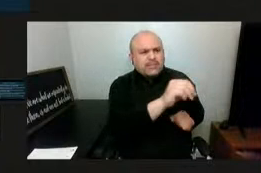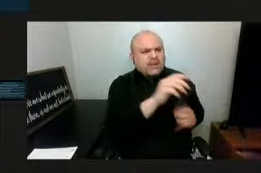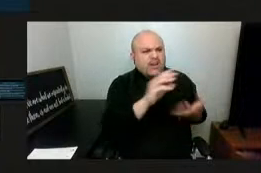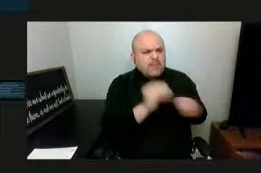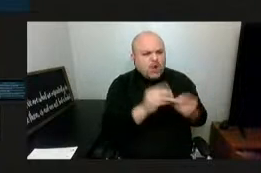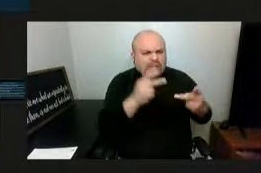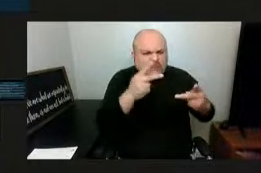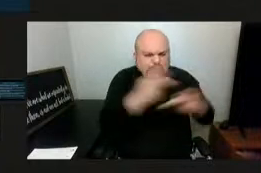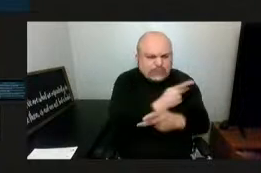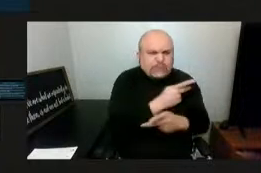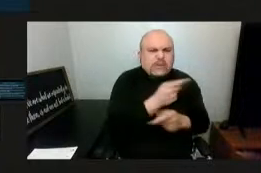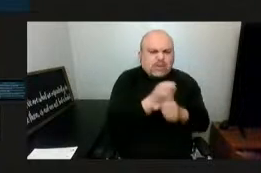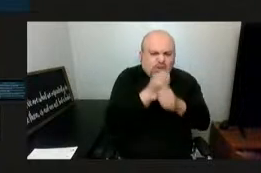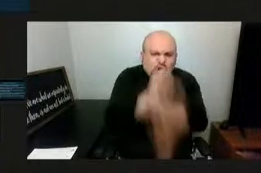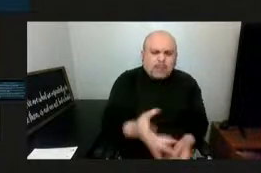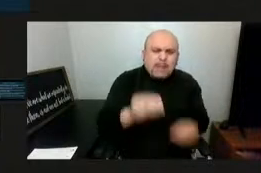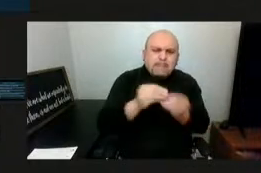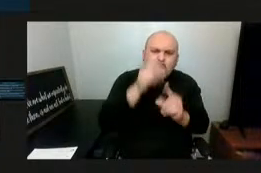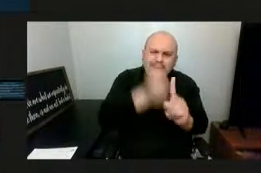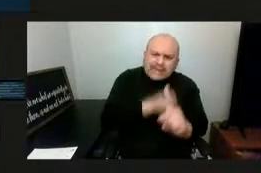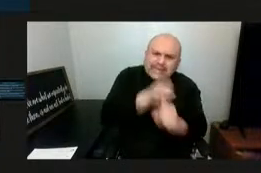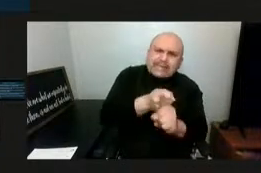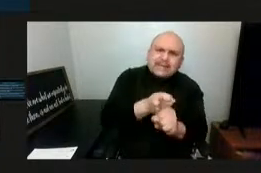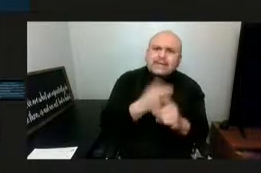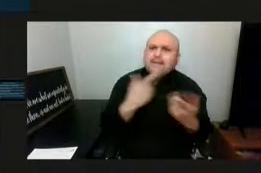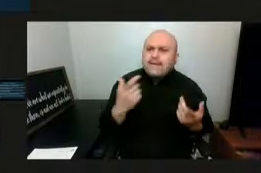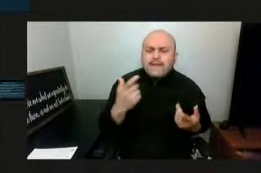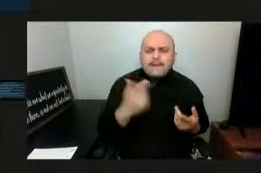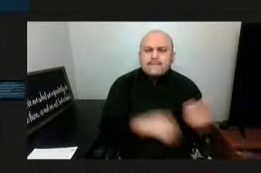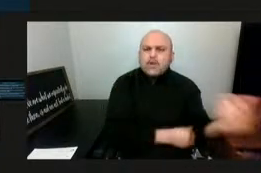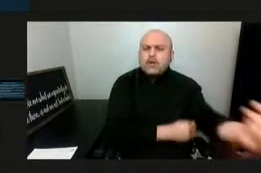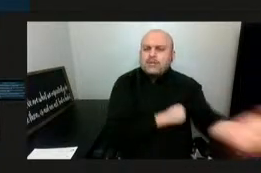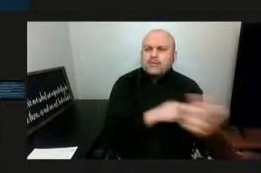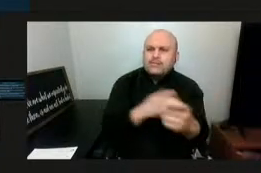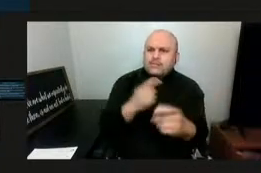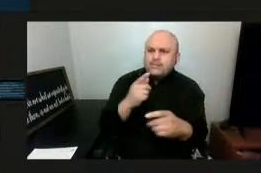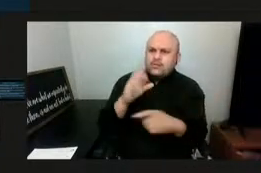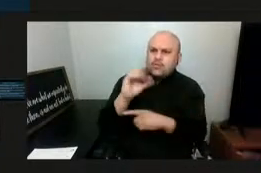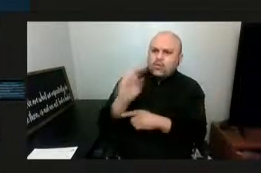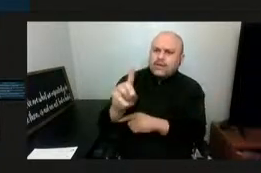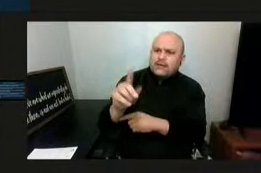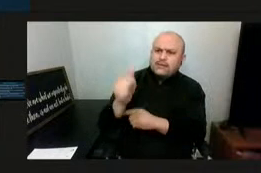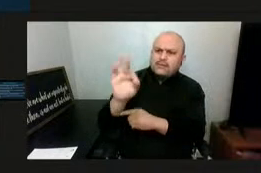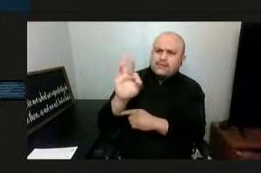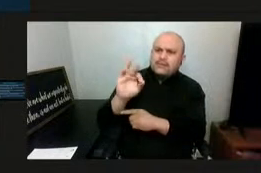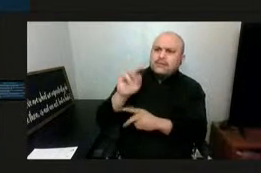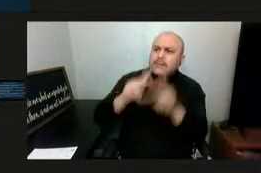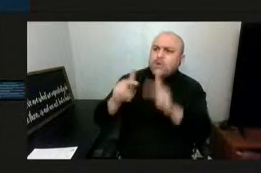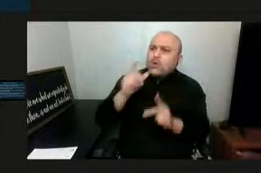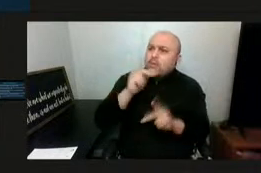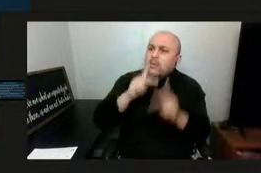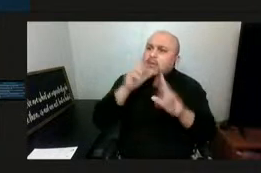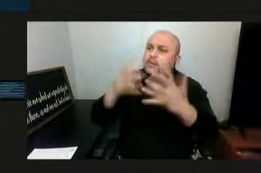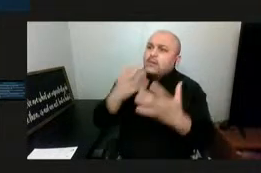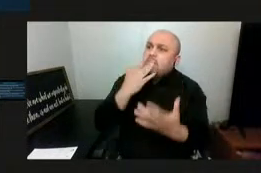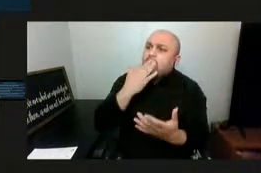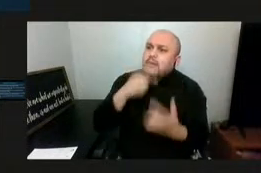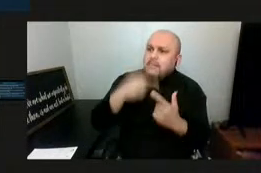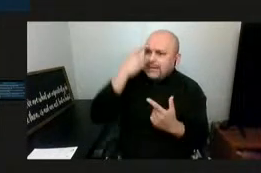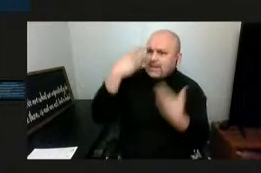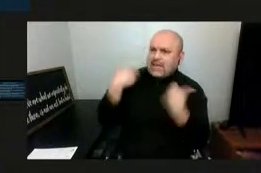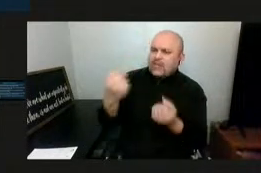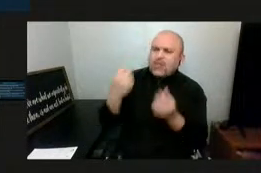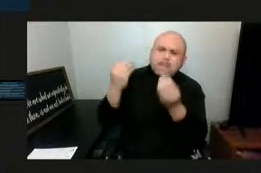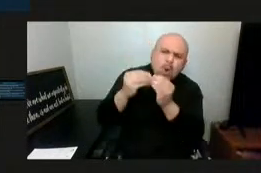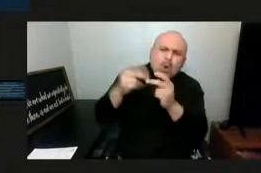the impact of COVID on communities of color mental health. The third point is